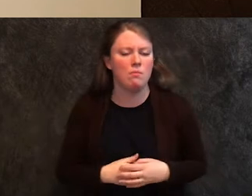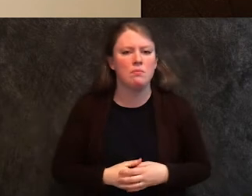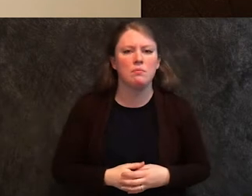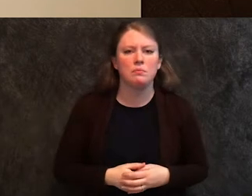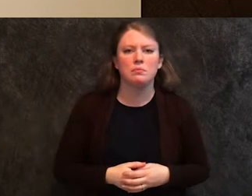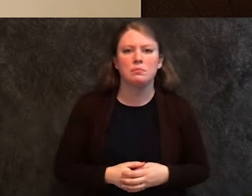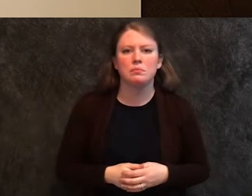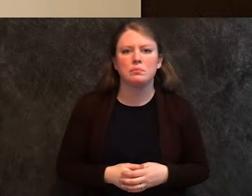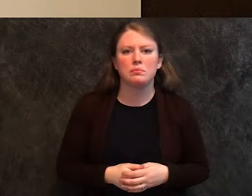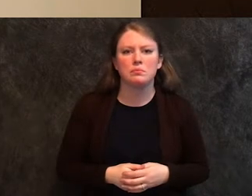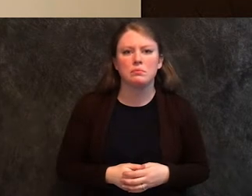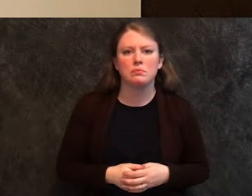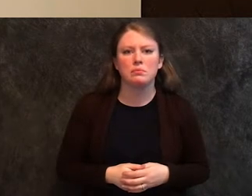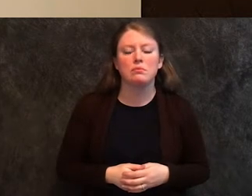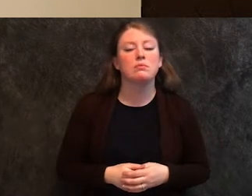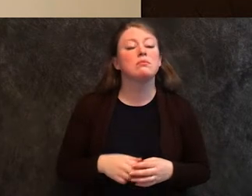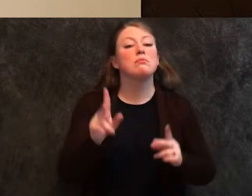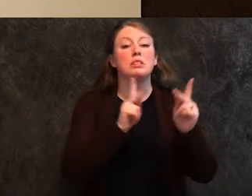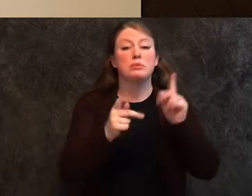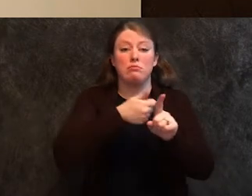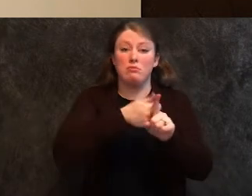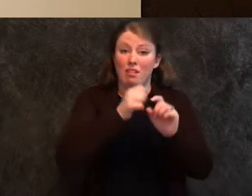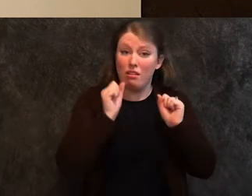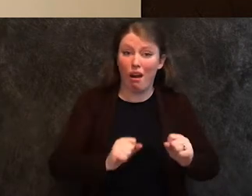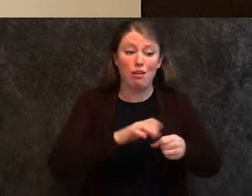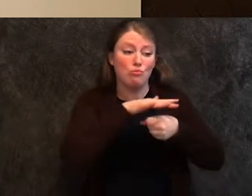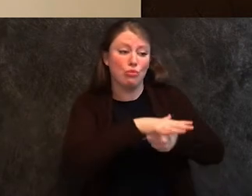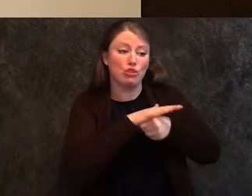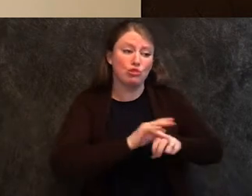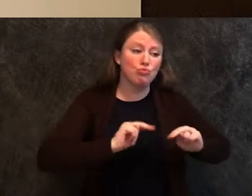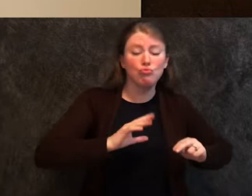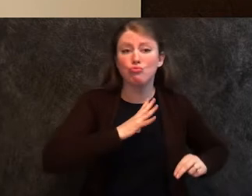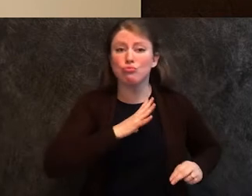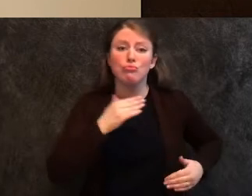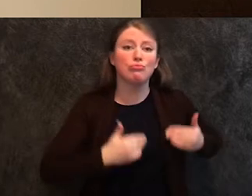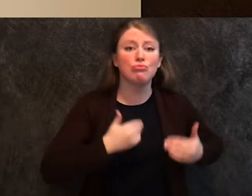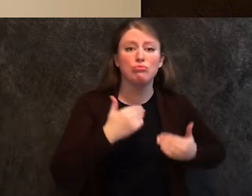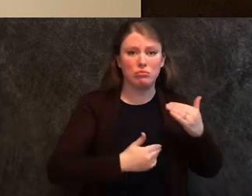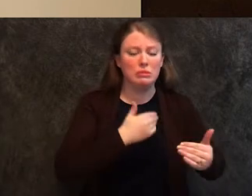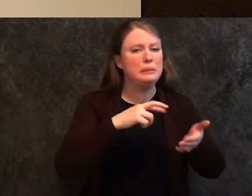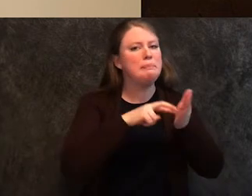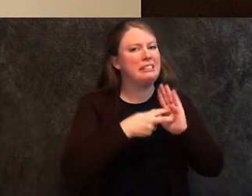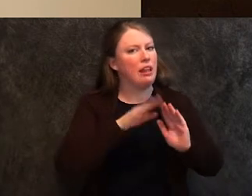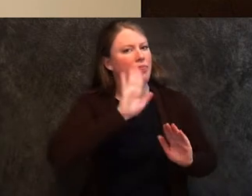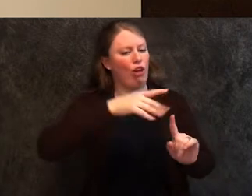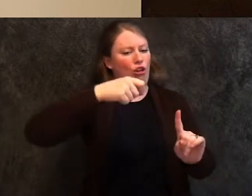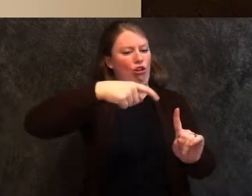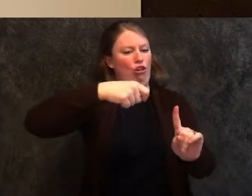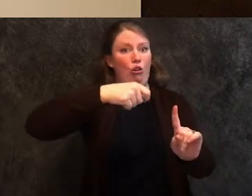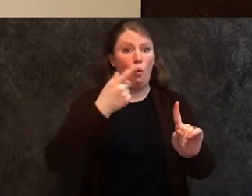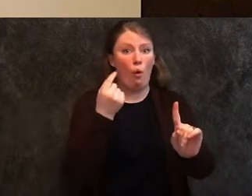possible outcomes. People who can function under pressure have the ability to detach from the stimuli while still